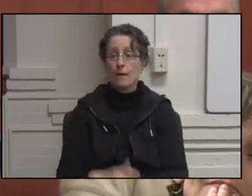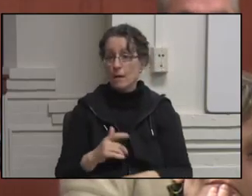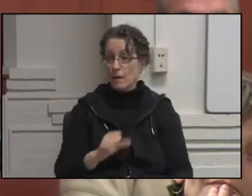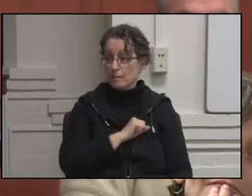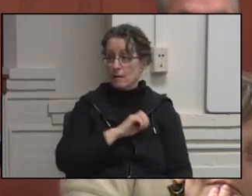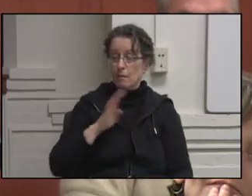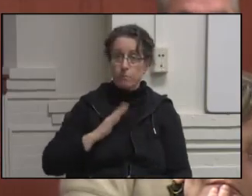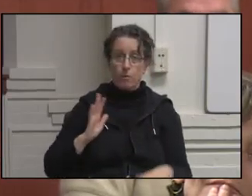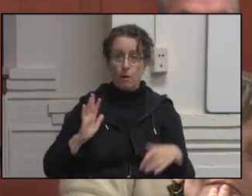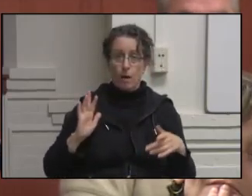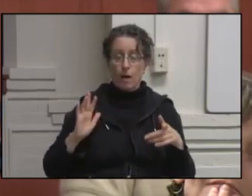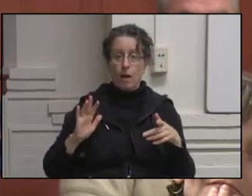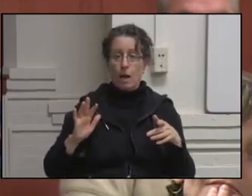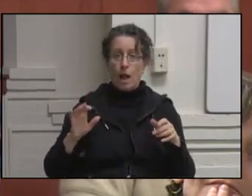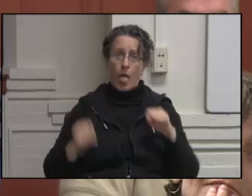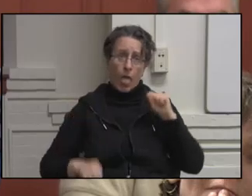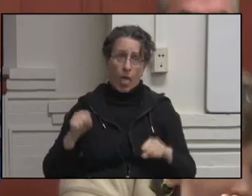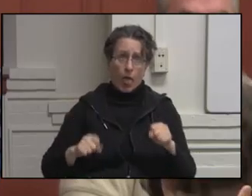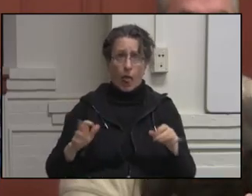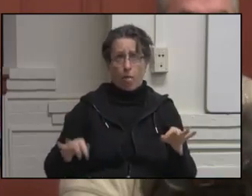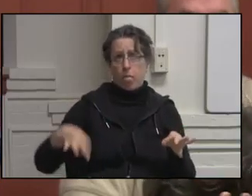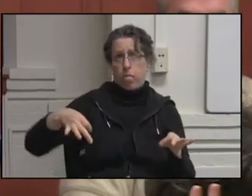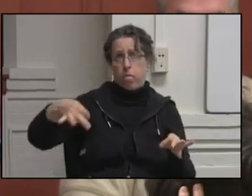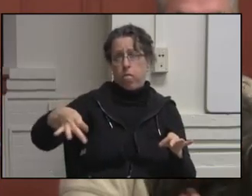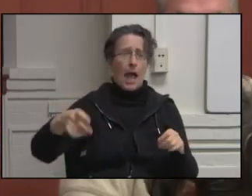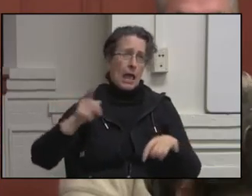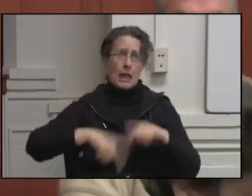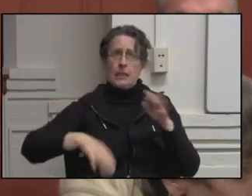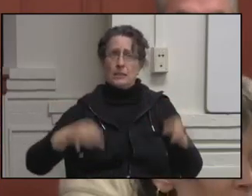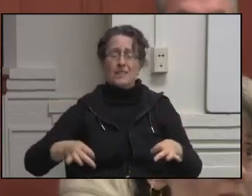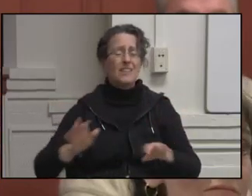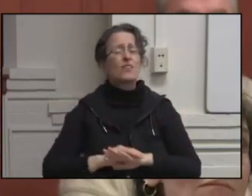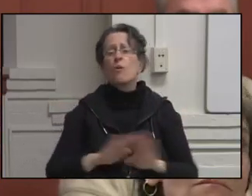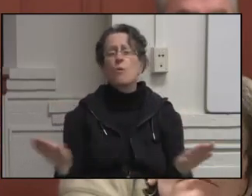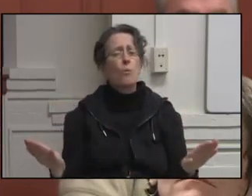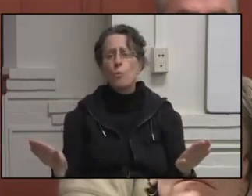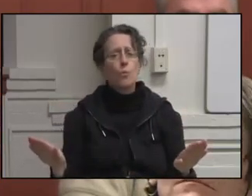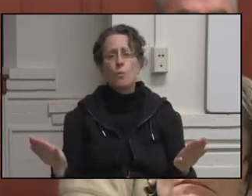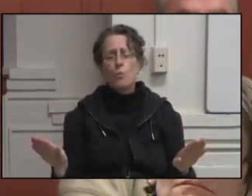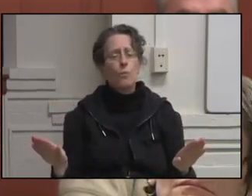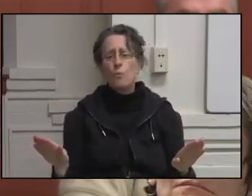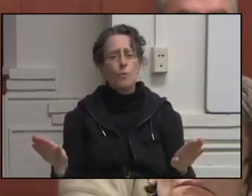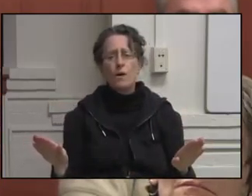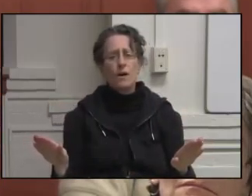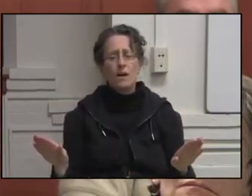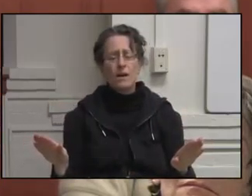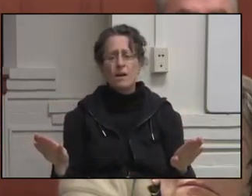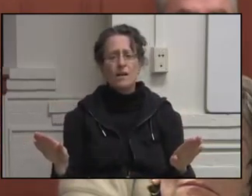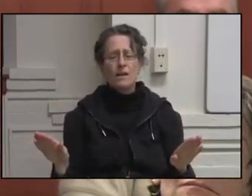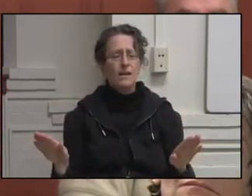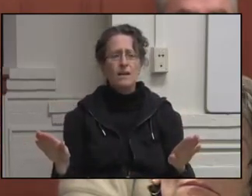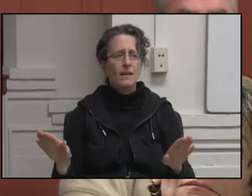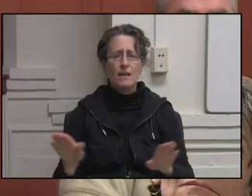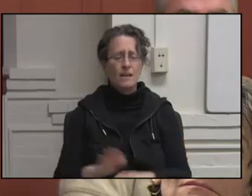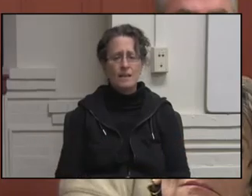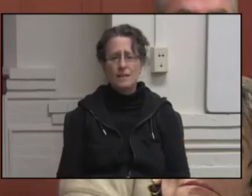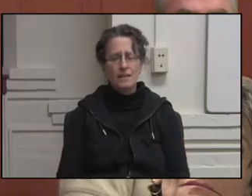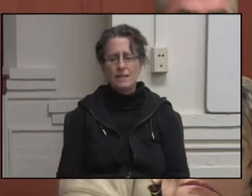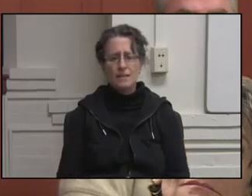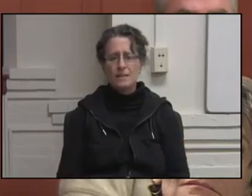procrastination from uncertainty, because there really isn't much that can go wrong